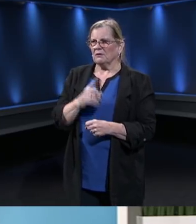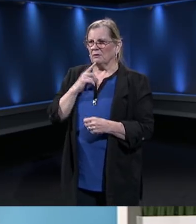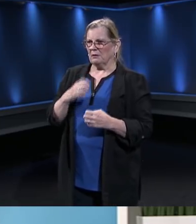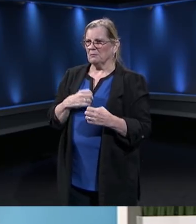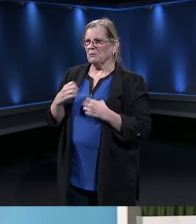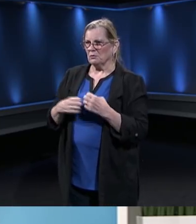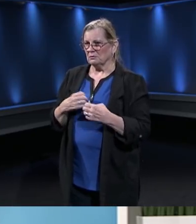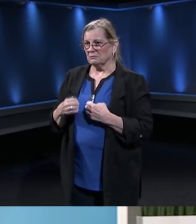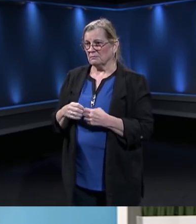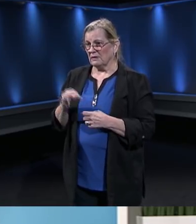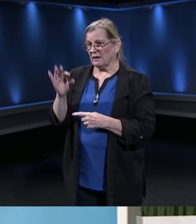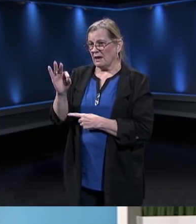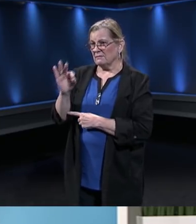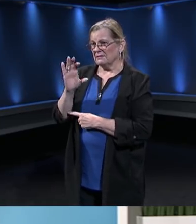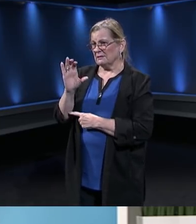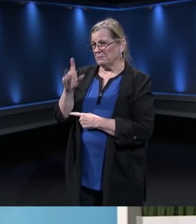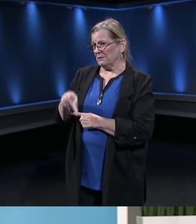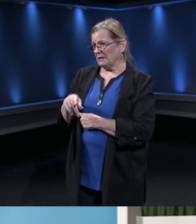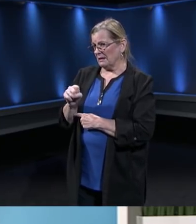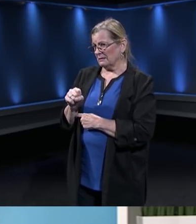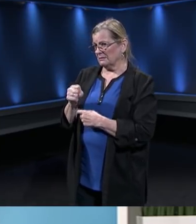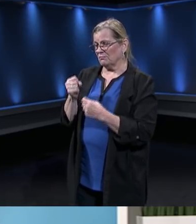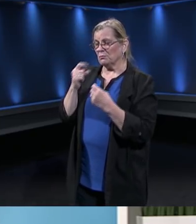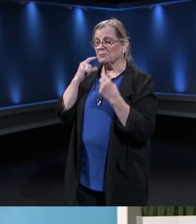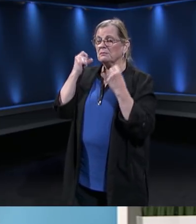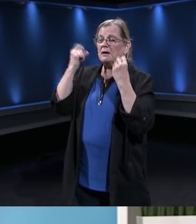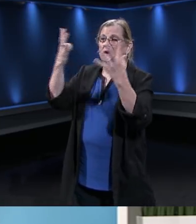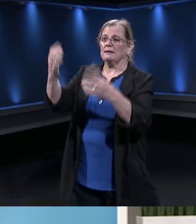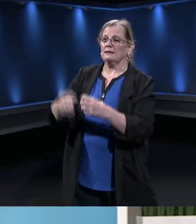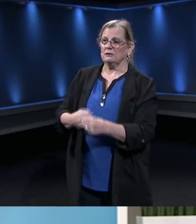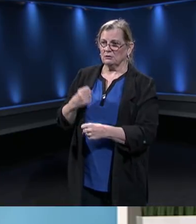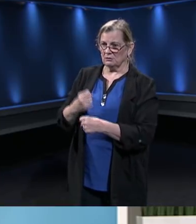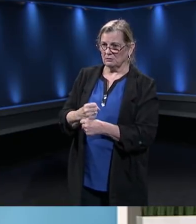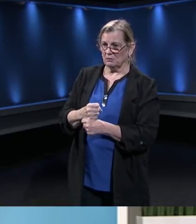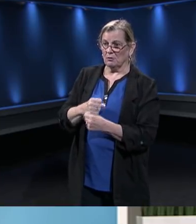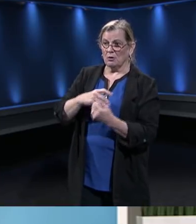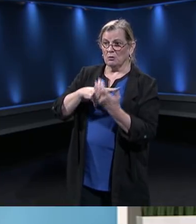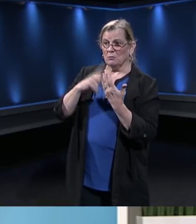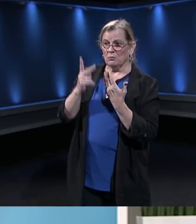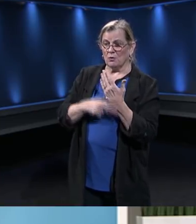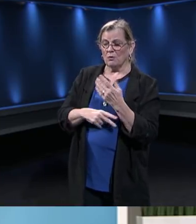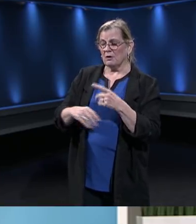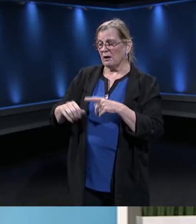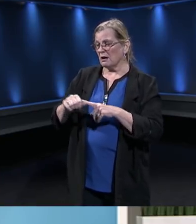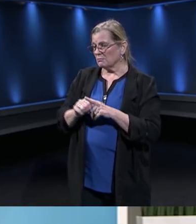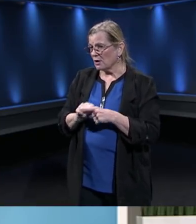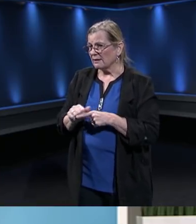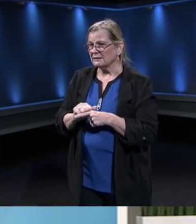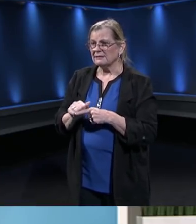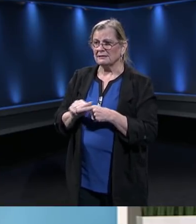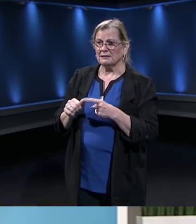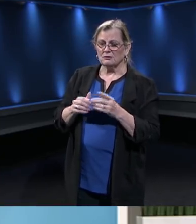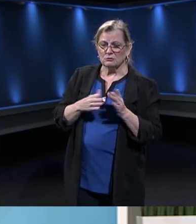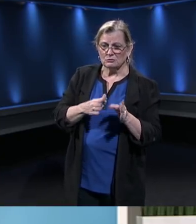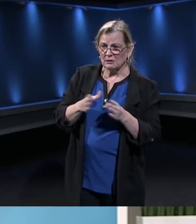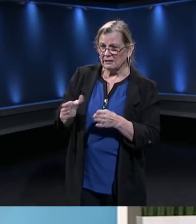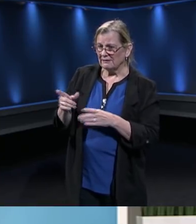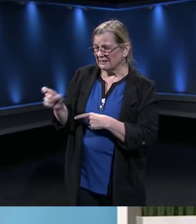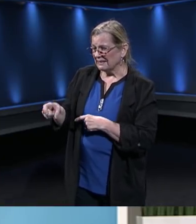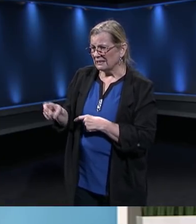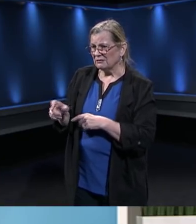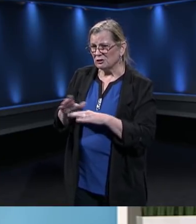FCPS has been creating programs and training to really address the needs of children who have gone through